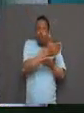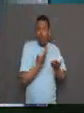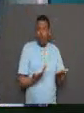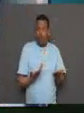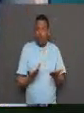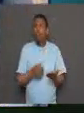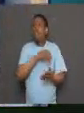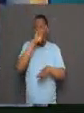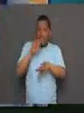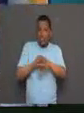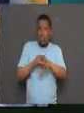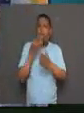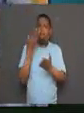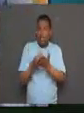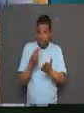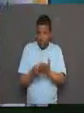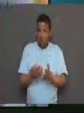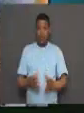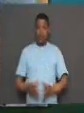nation's budget shortfalls.